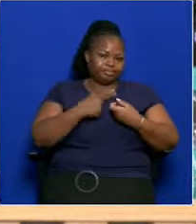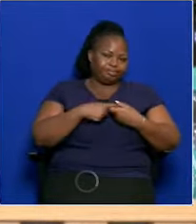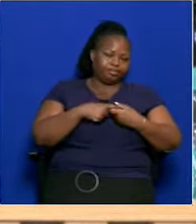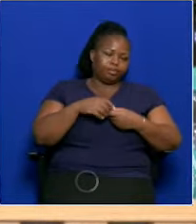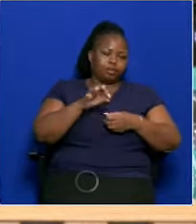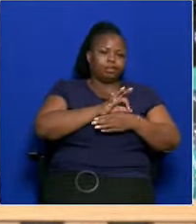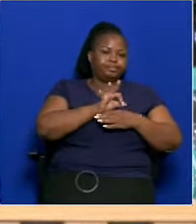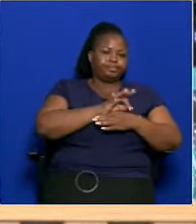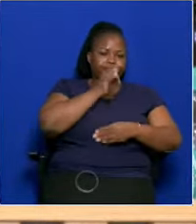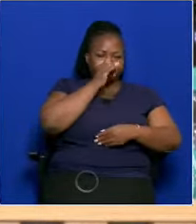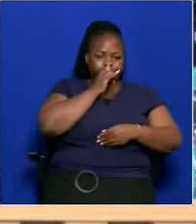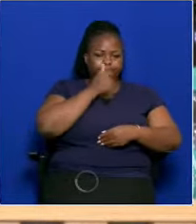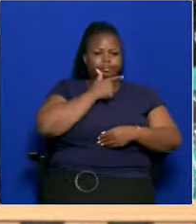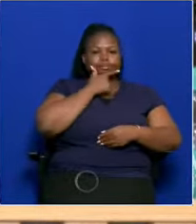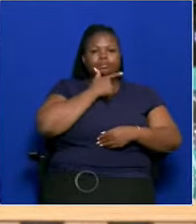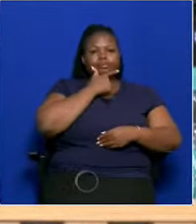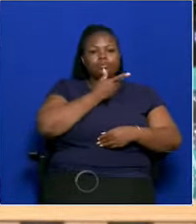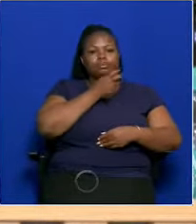December 2018,